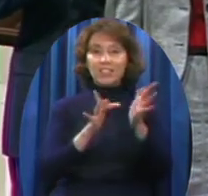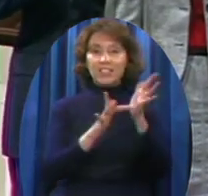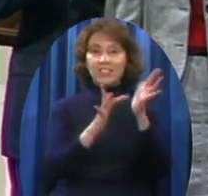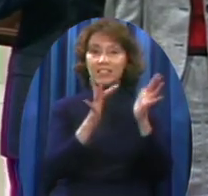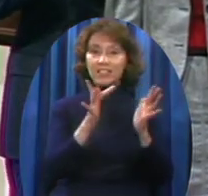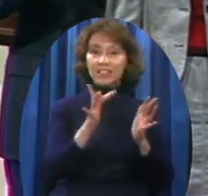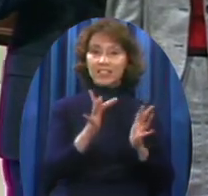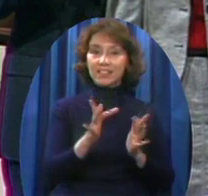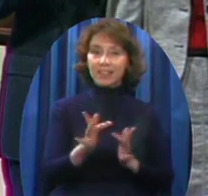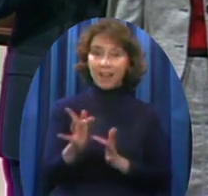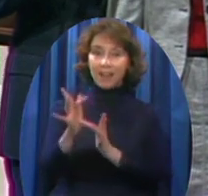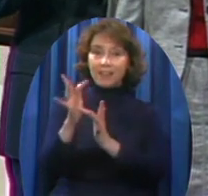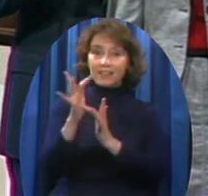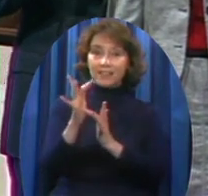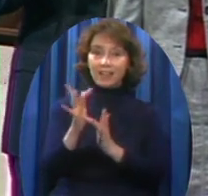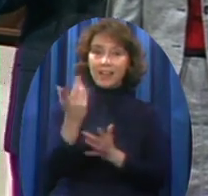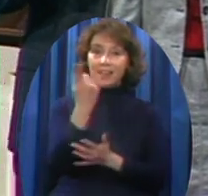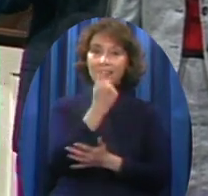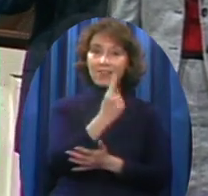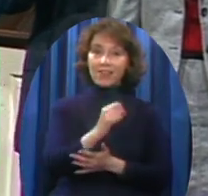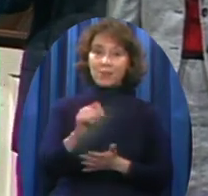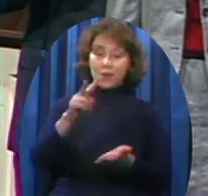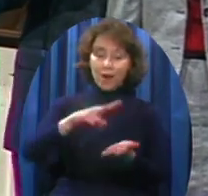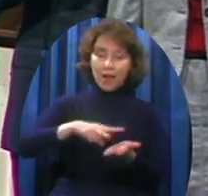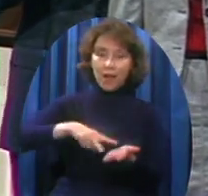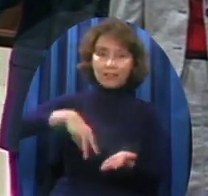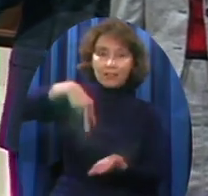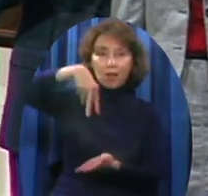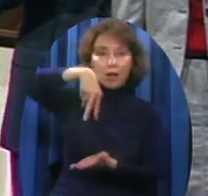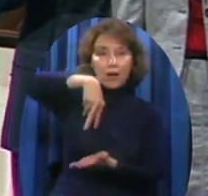reign. Jesus, the